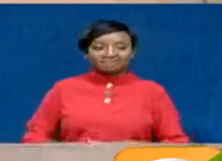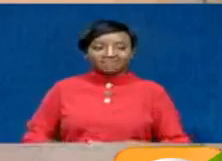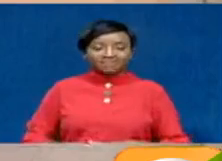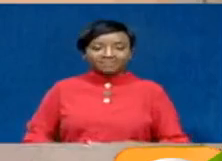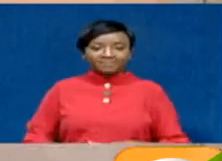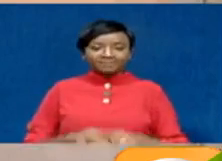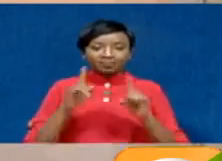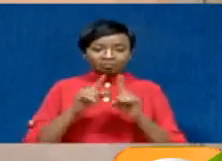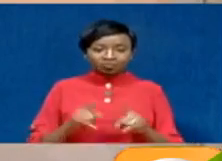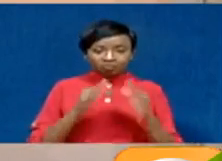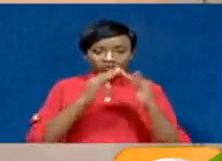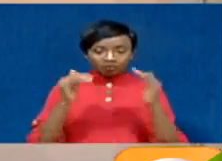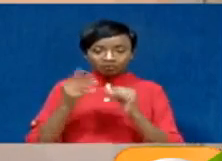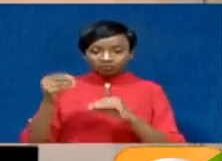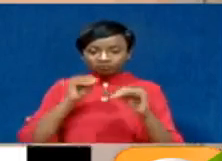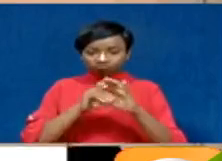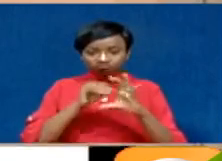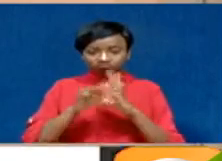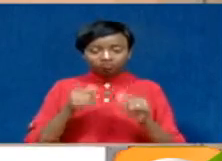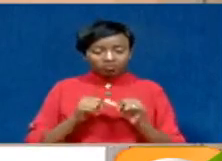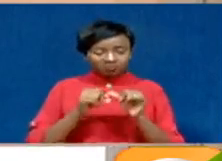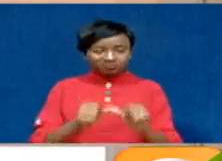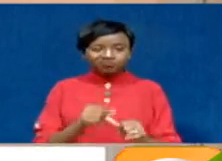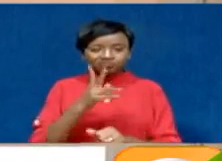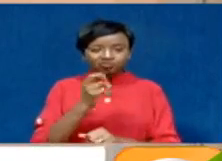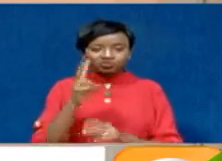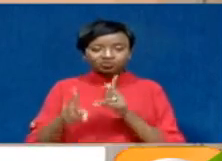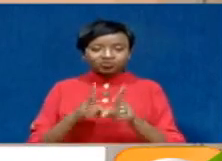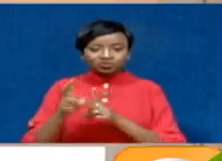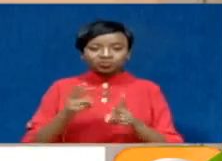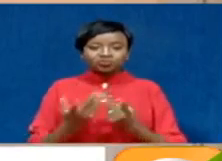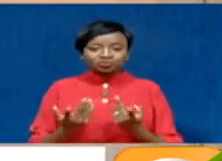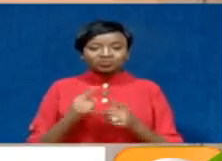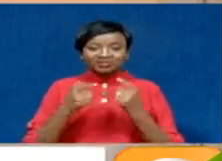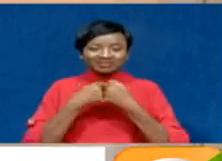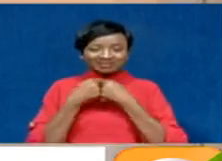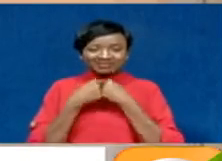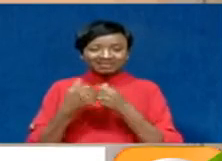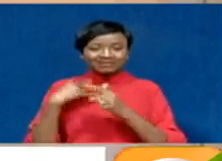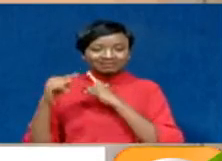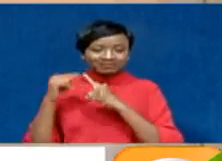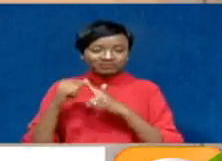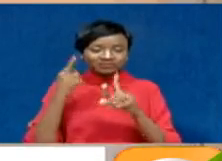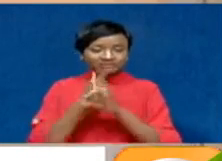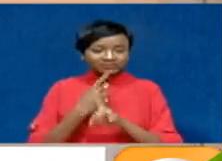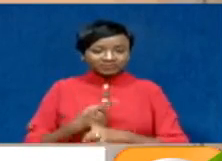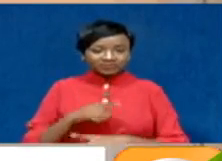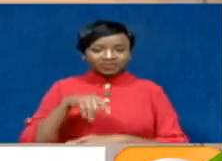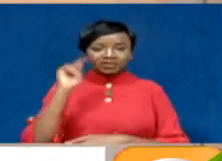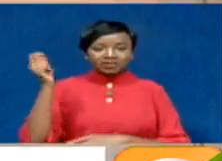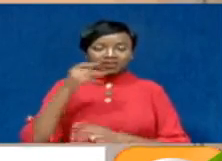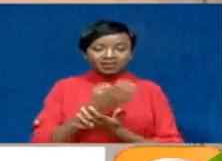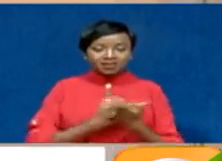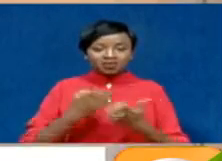Real estate investments are expected to remain resilient in 2022 despite local and global challenges to Kenya's economy, including the